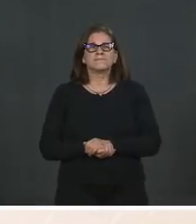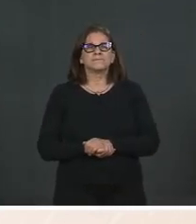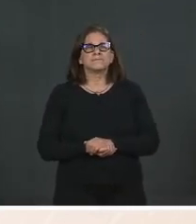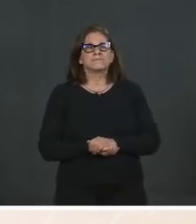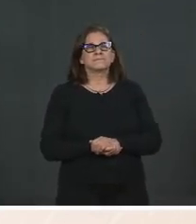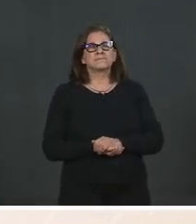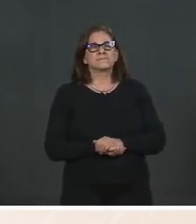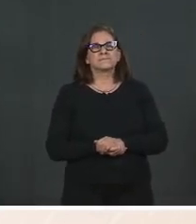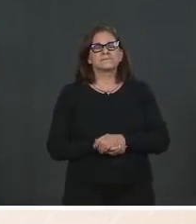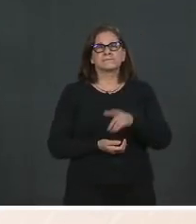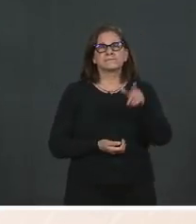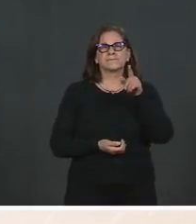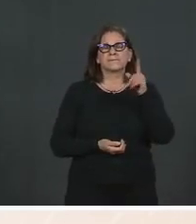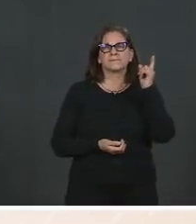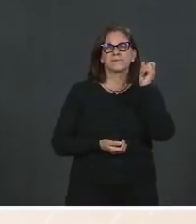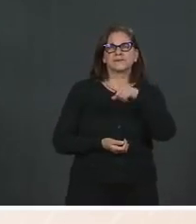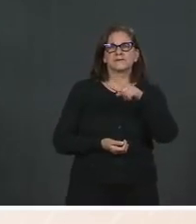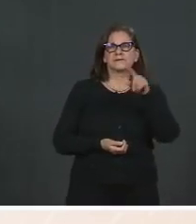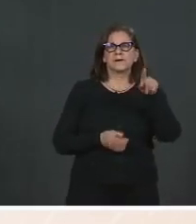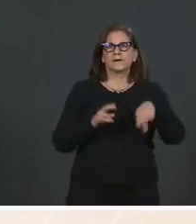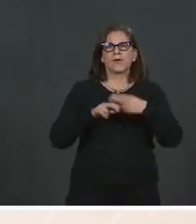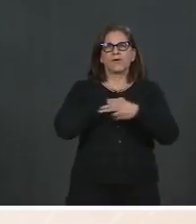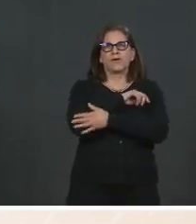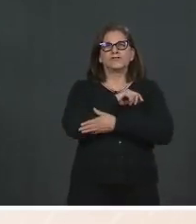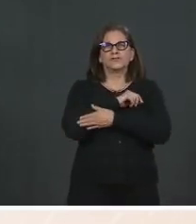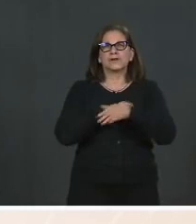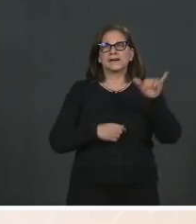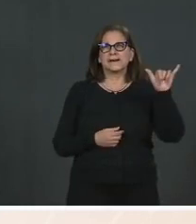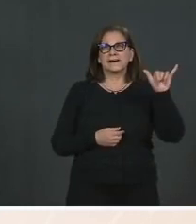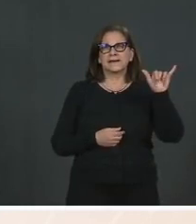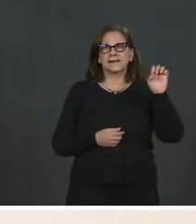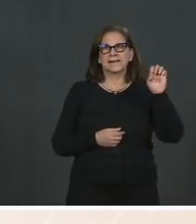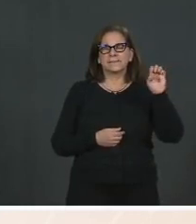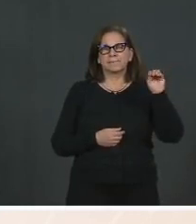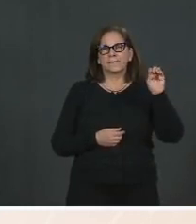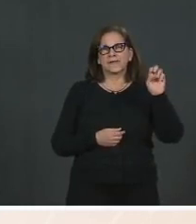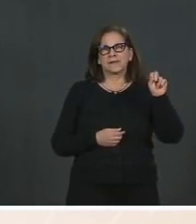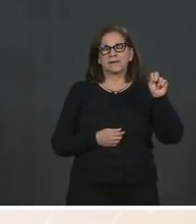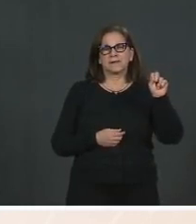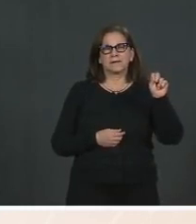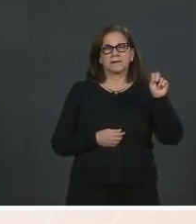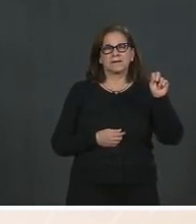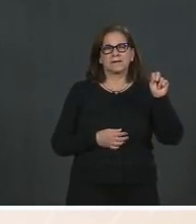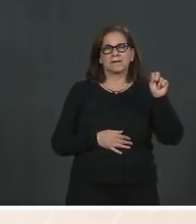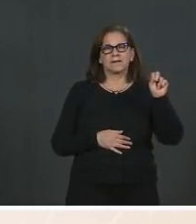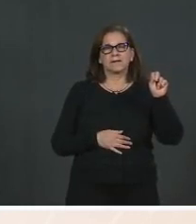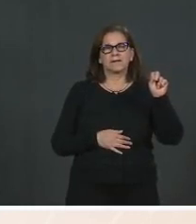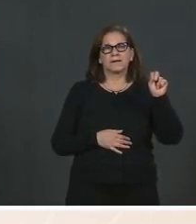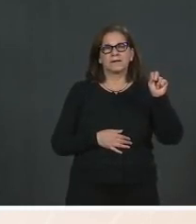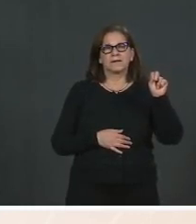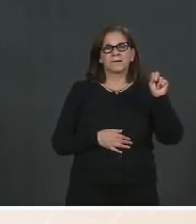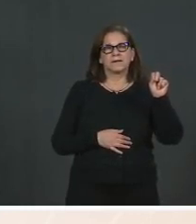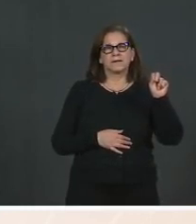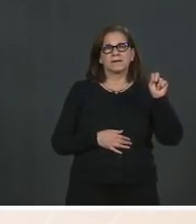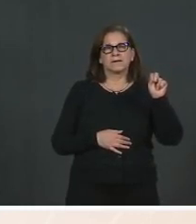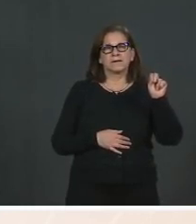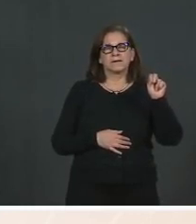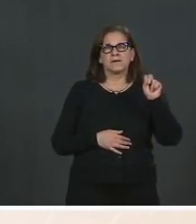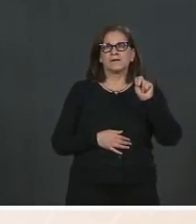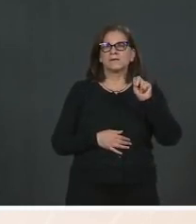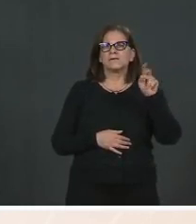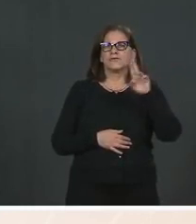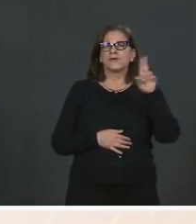Linder King is currently in Oman and having discussions in order to promote